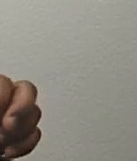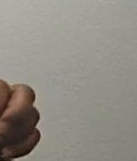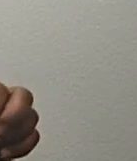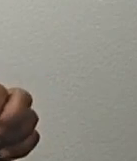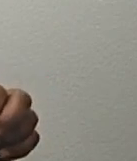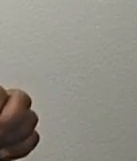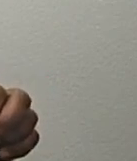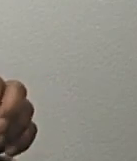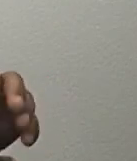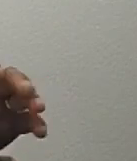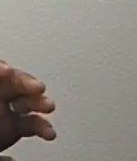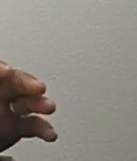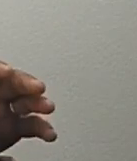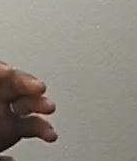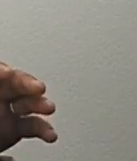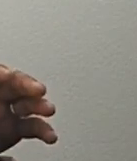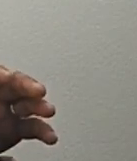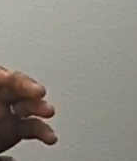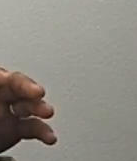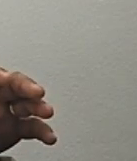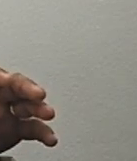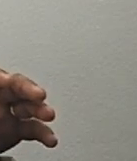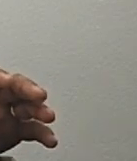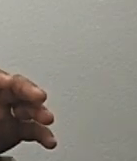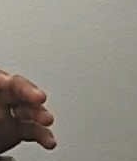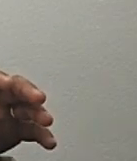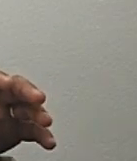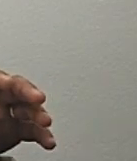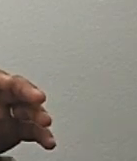We ask that we may be comprehending